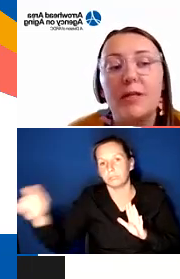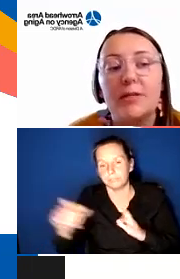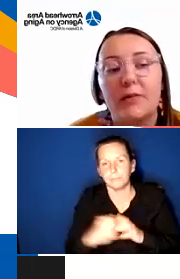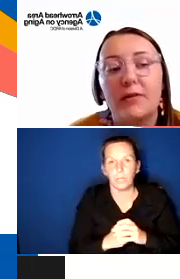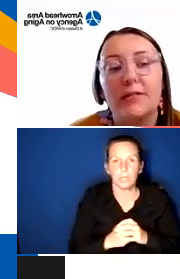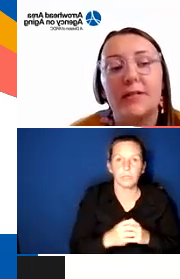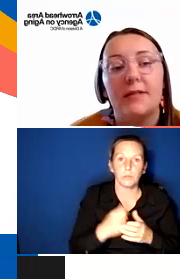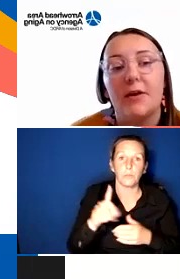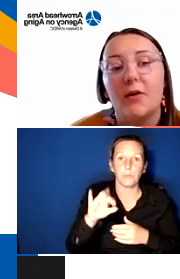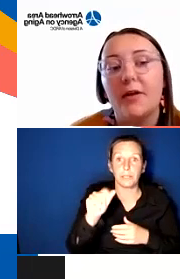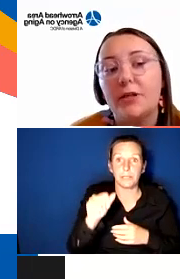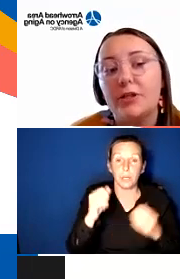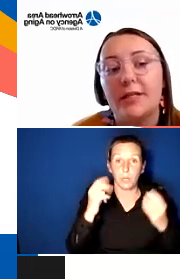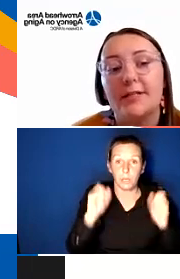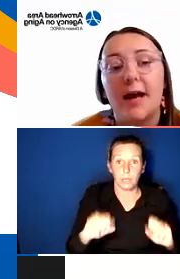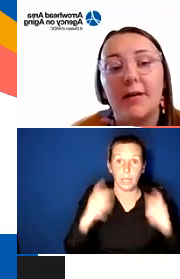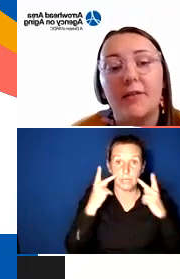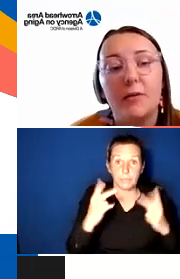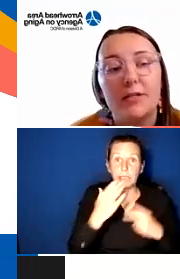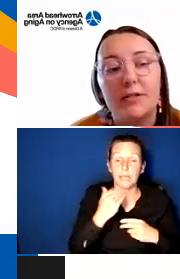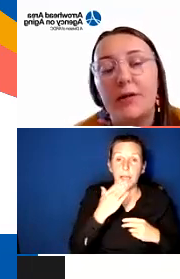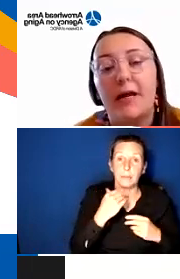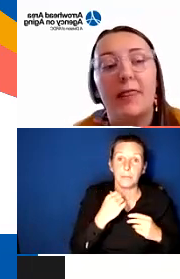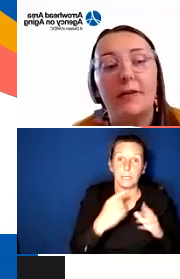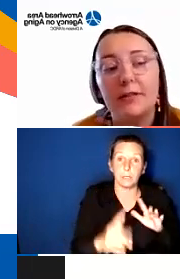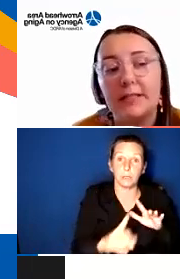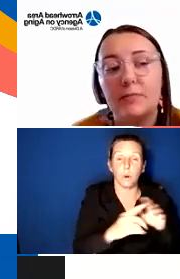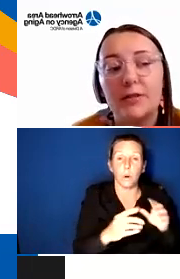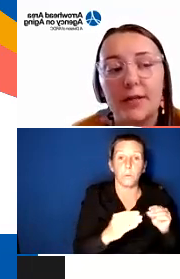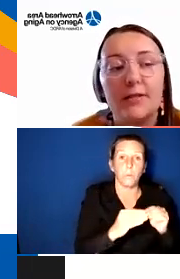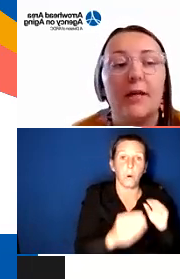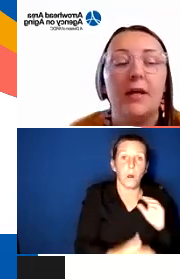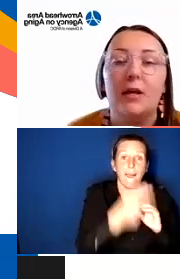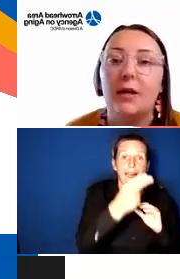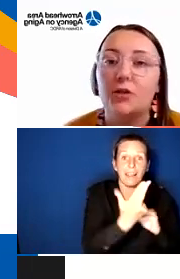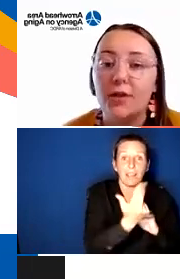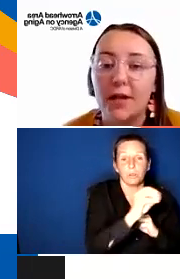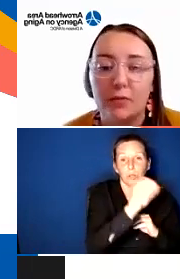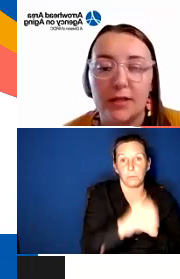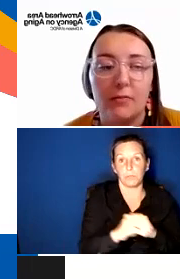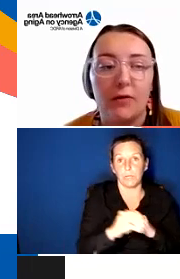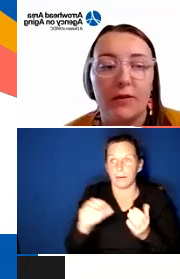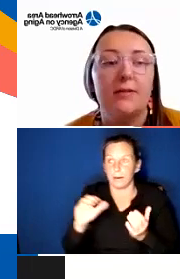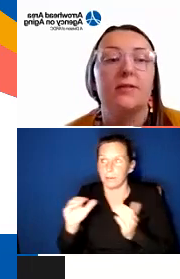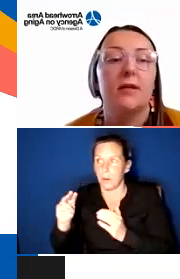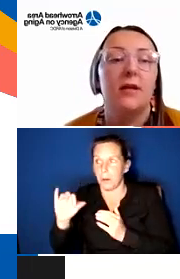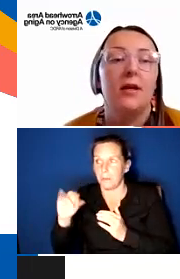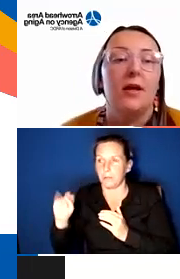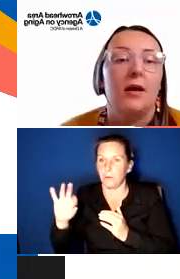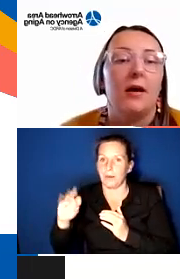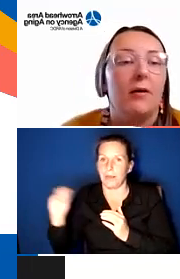that diabetes prevalence in the Arrowhead region is higher than Minnesota at 13% compared to 9%